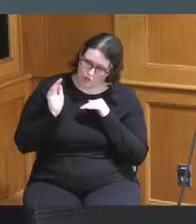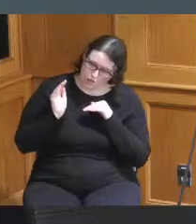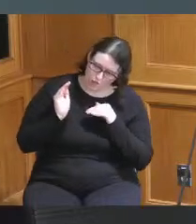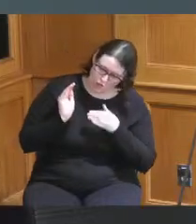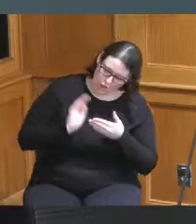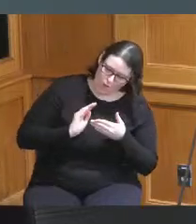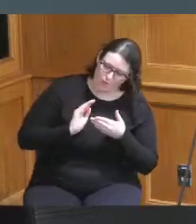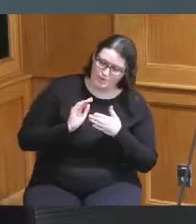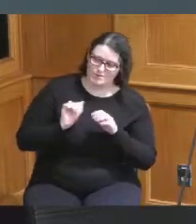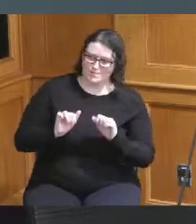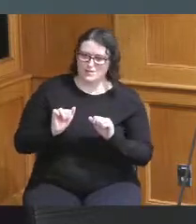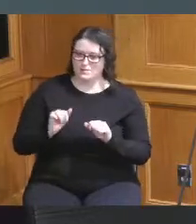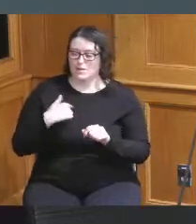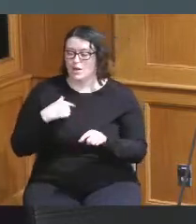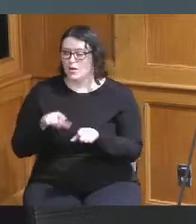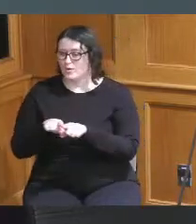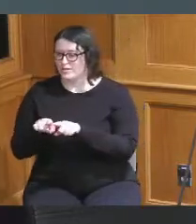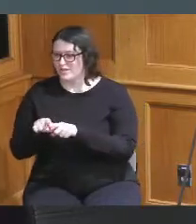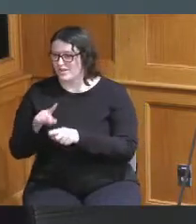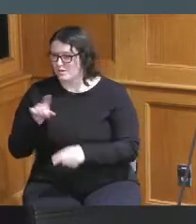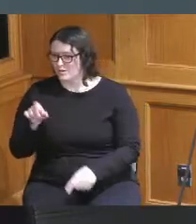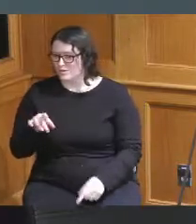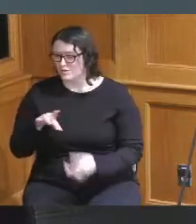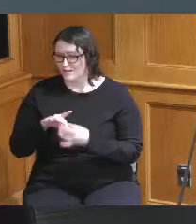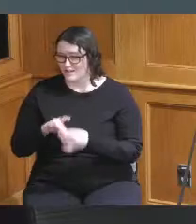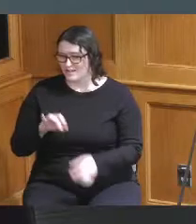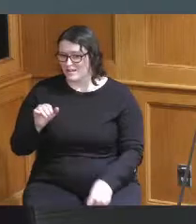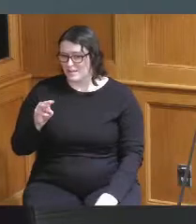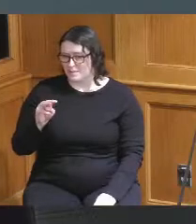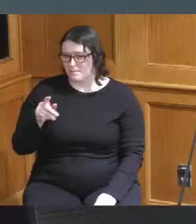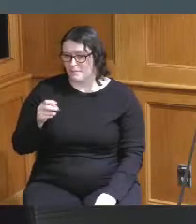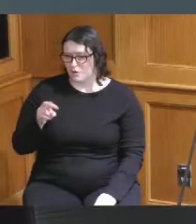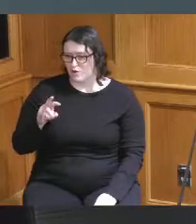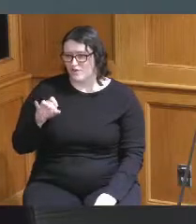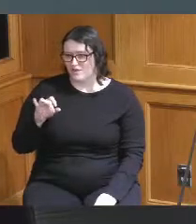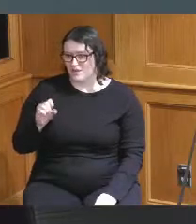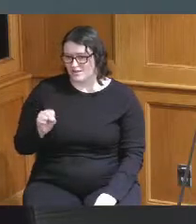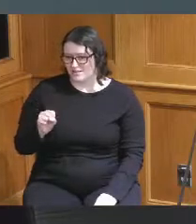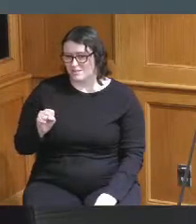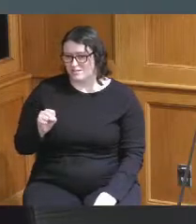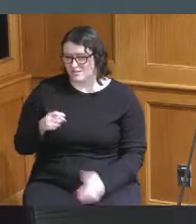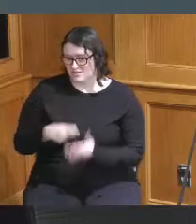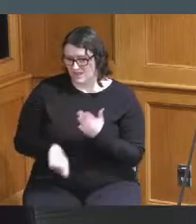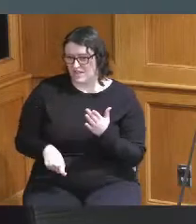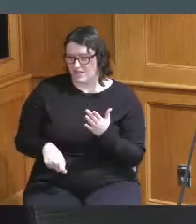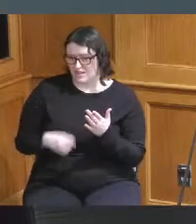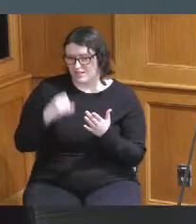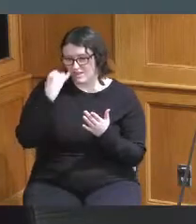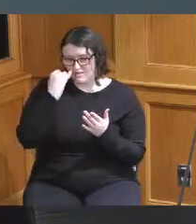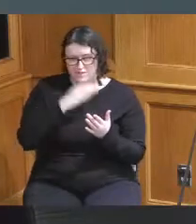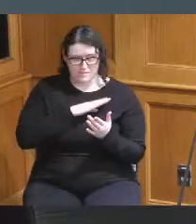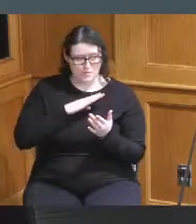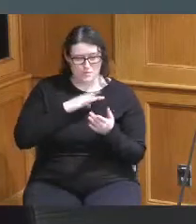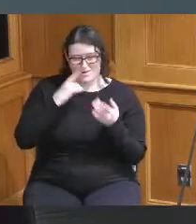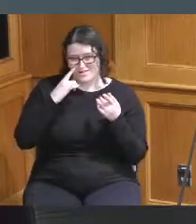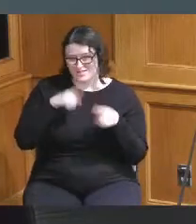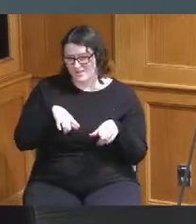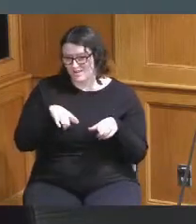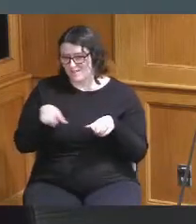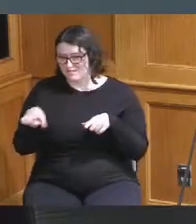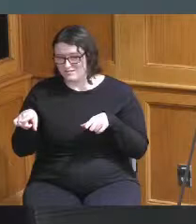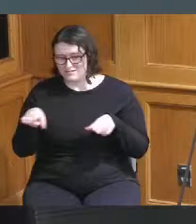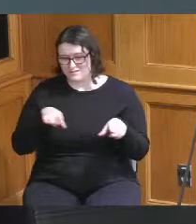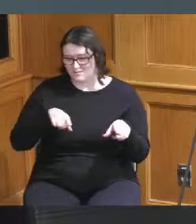I also had a question about the impervious fee, and if the board decided one way or another, as was said